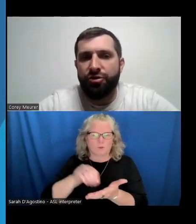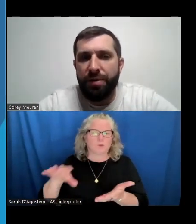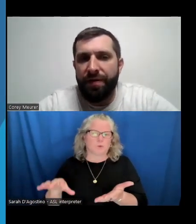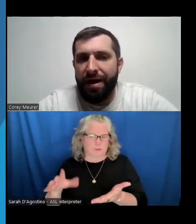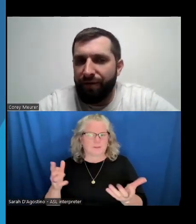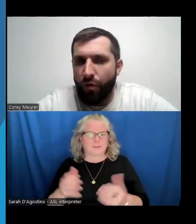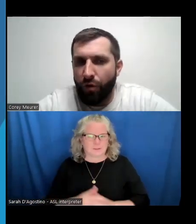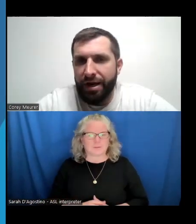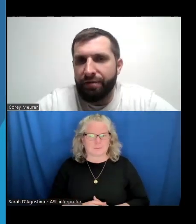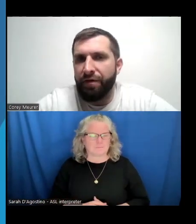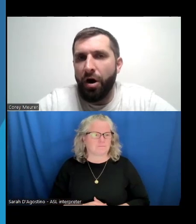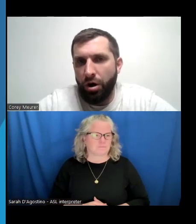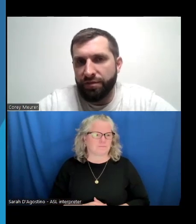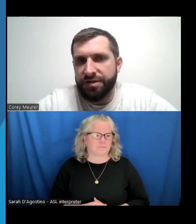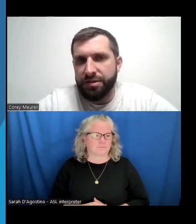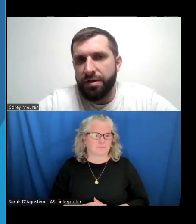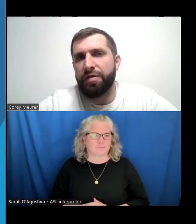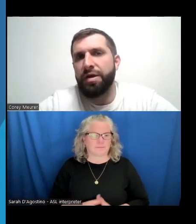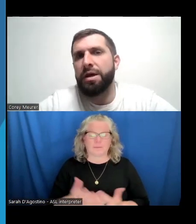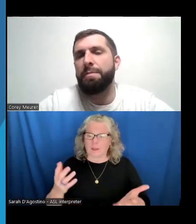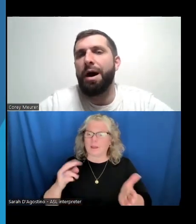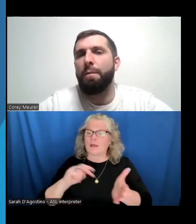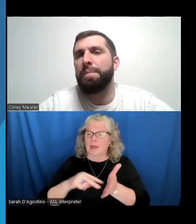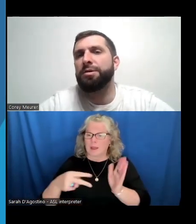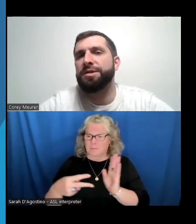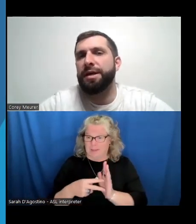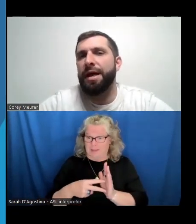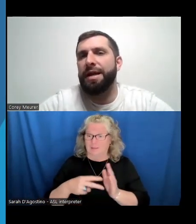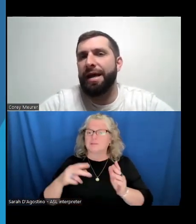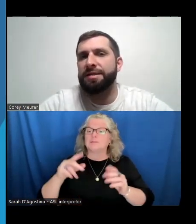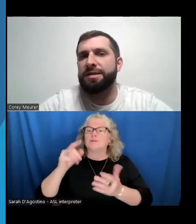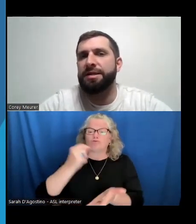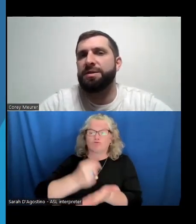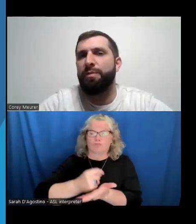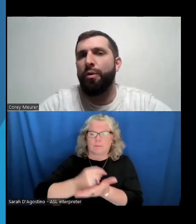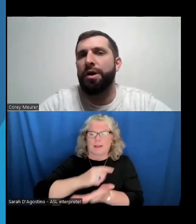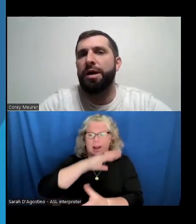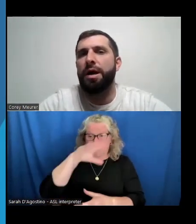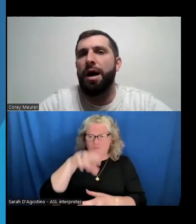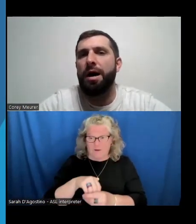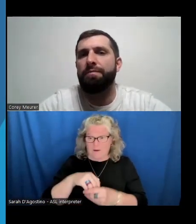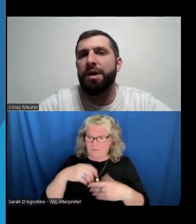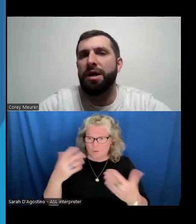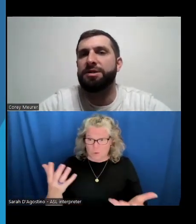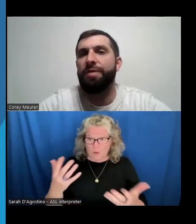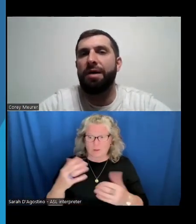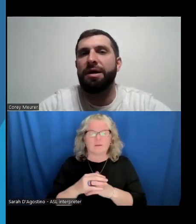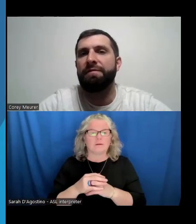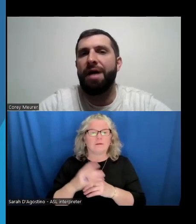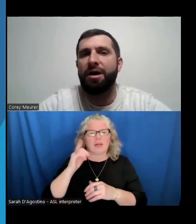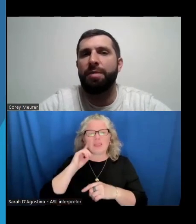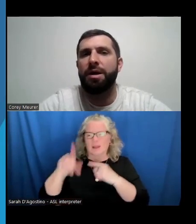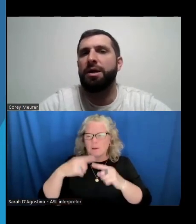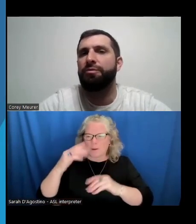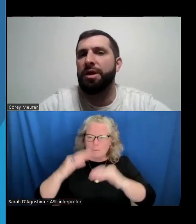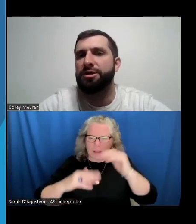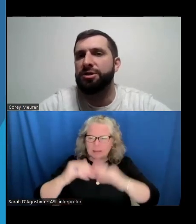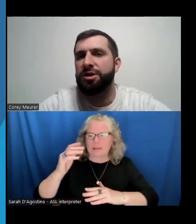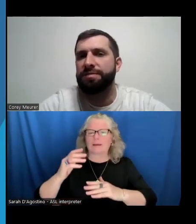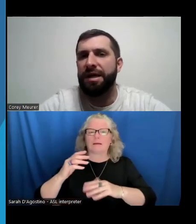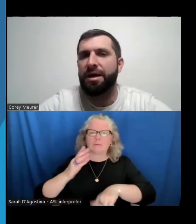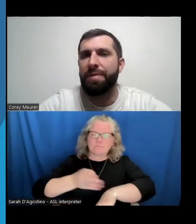So treatment, therefore, involves thinking about building, enhancing, supporting a surrounding environment